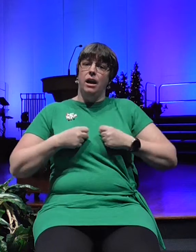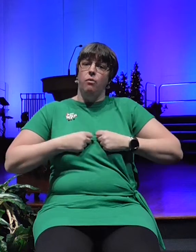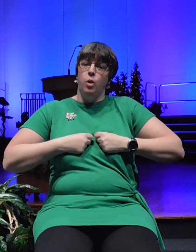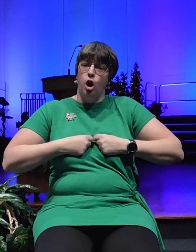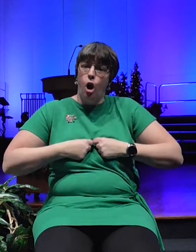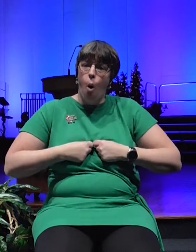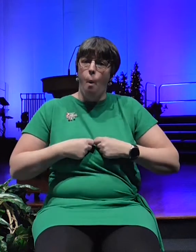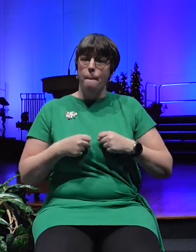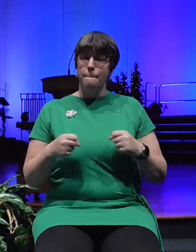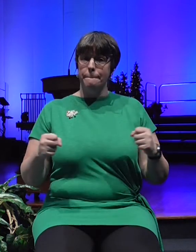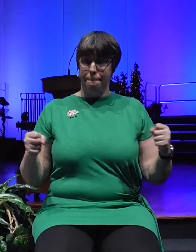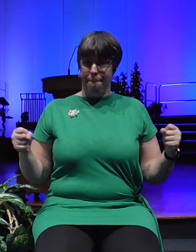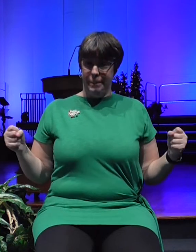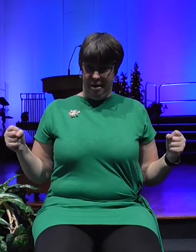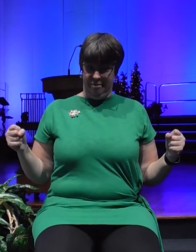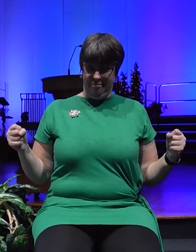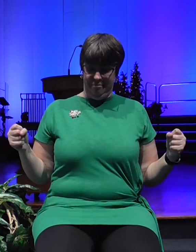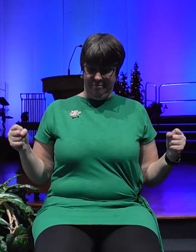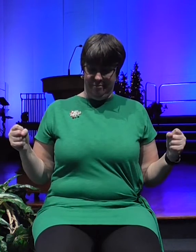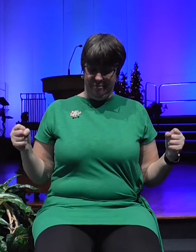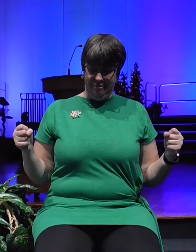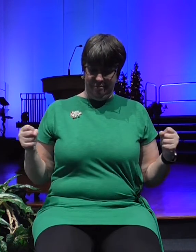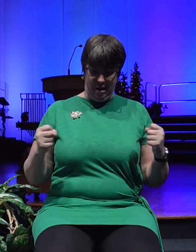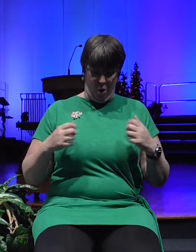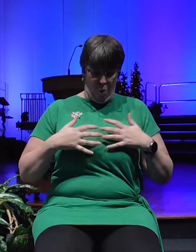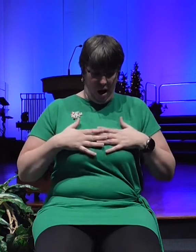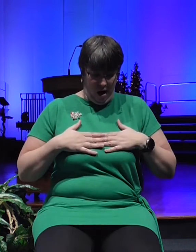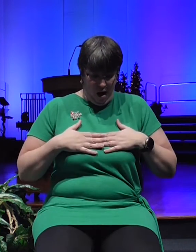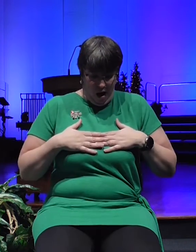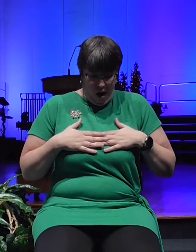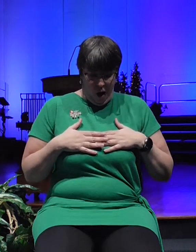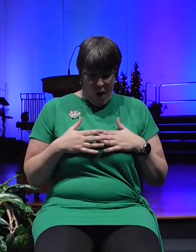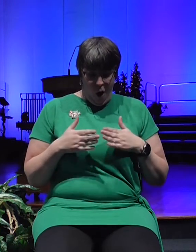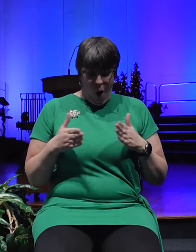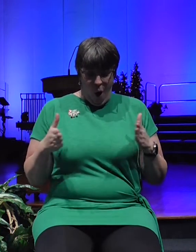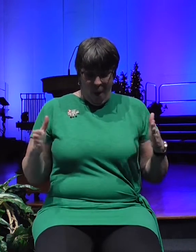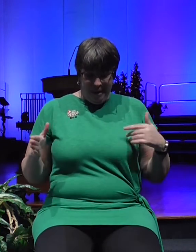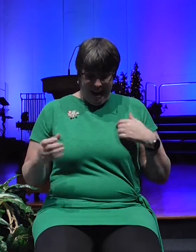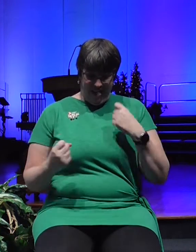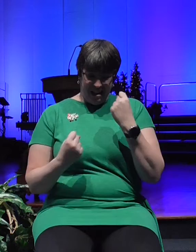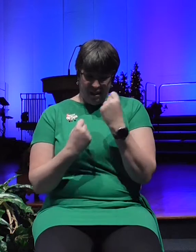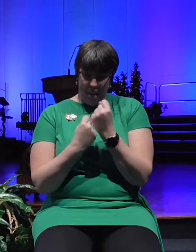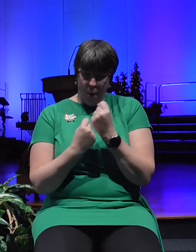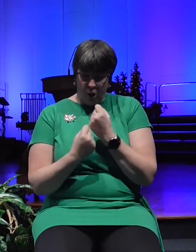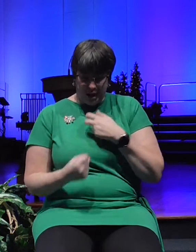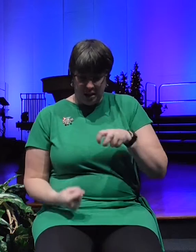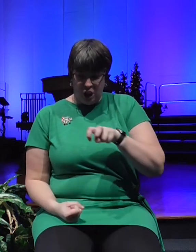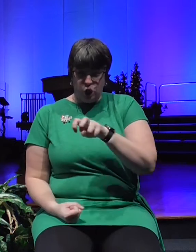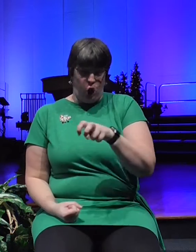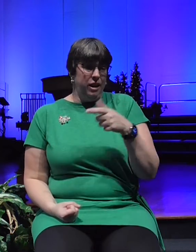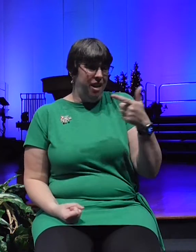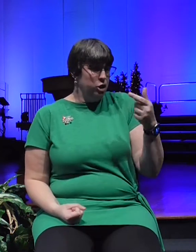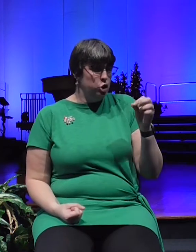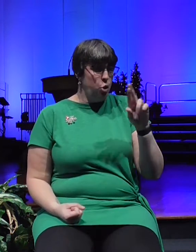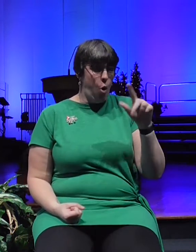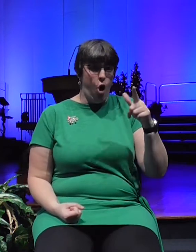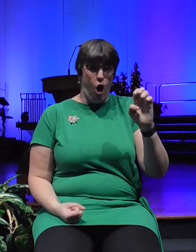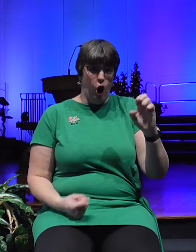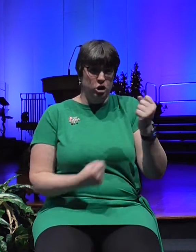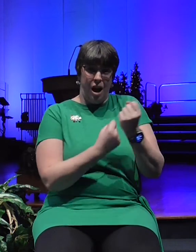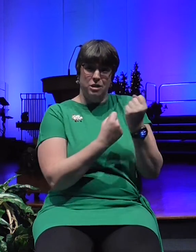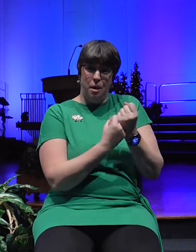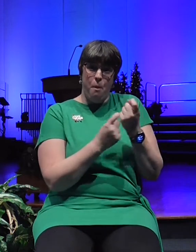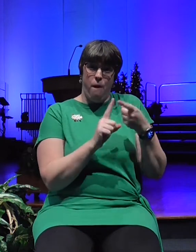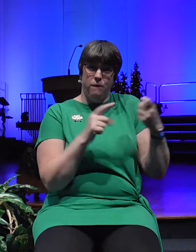that is a huge part of what supports us. It supported George Bailey in his journey, and it supports us.